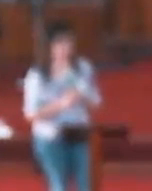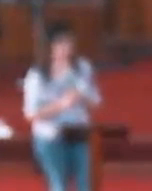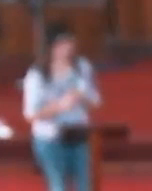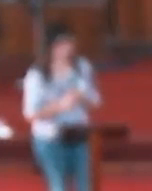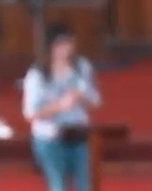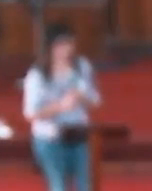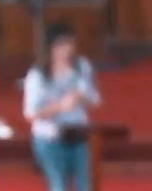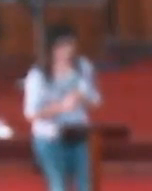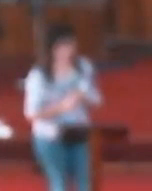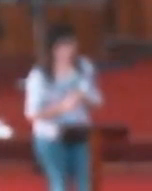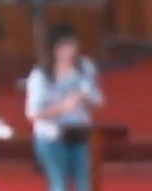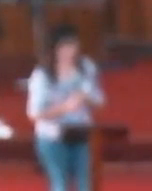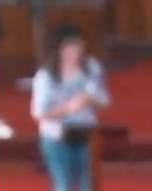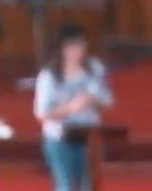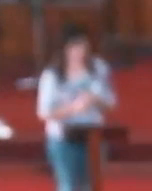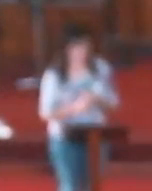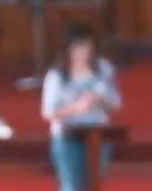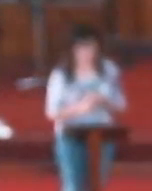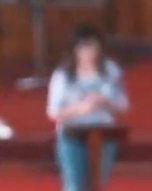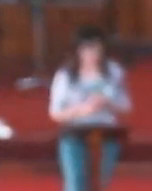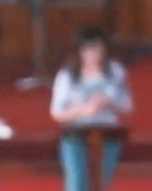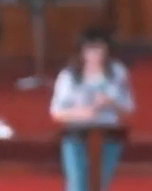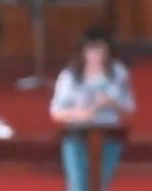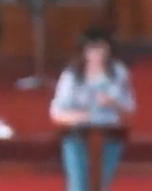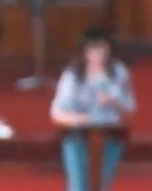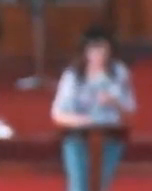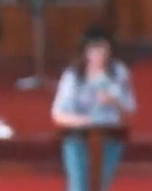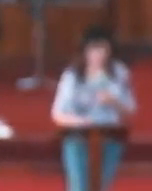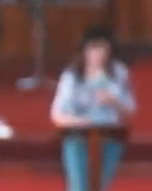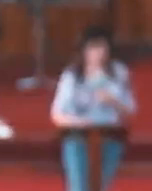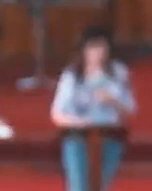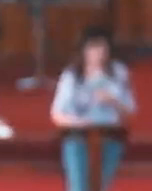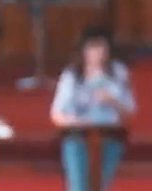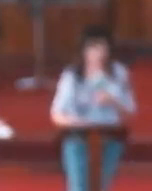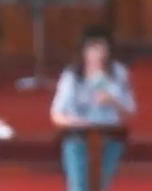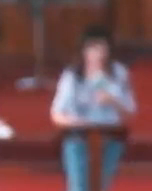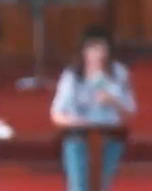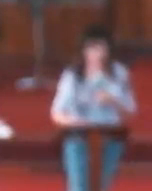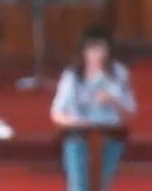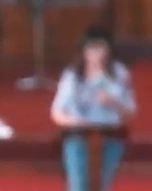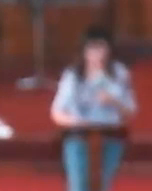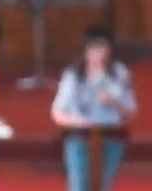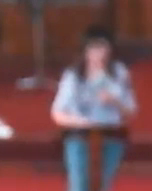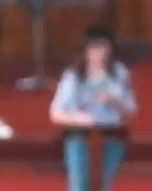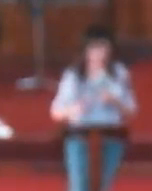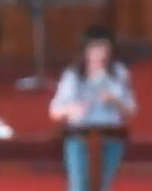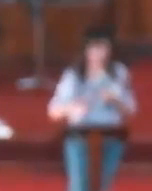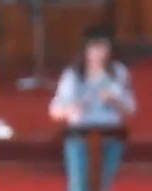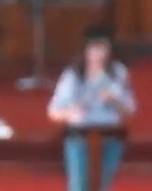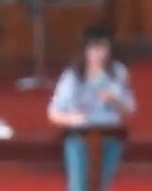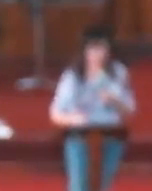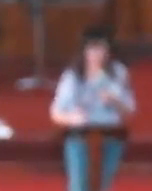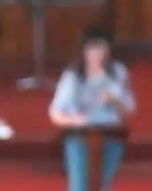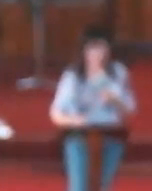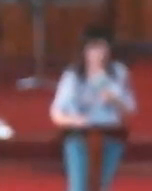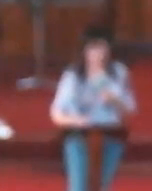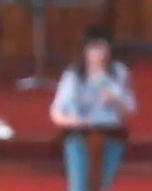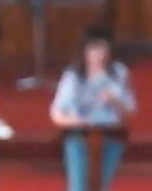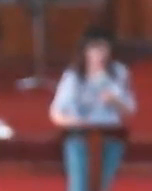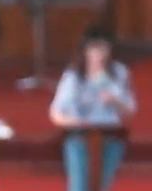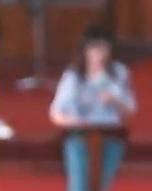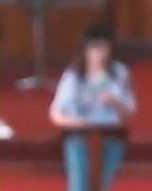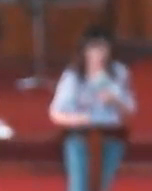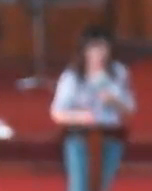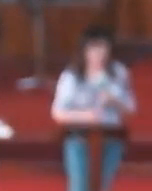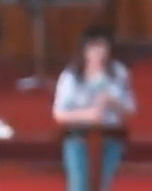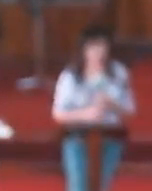pueden hojear, Mateo 17:14 en adelante. So from Matthew 17:14 and on, below.